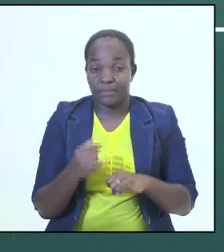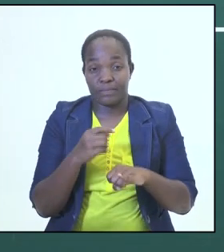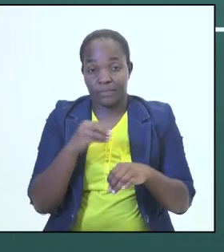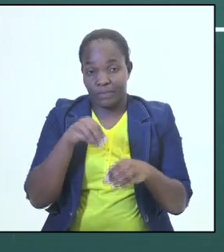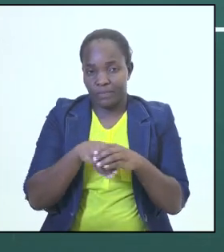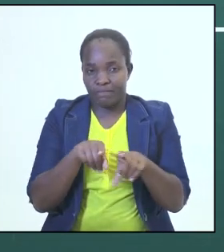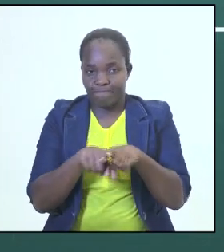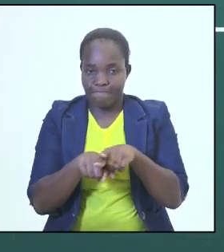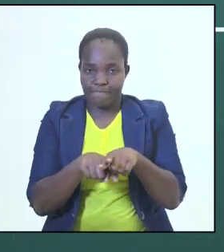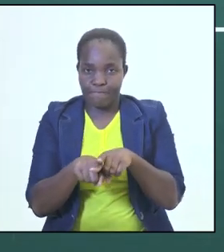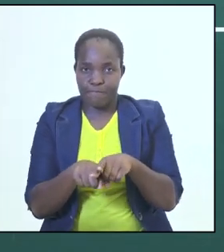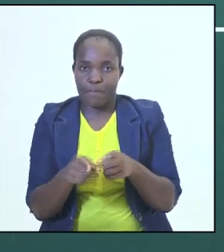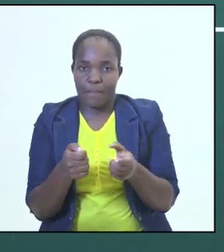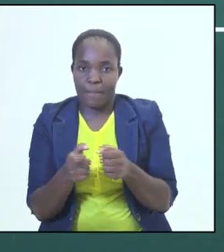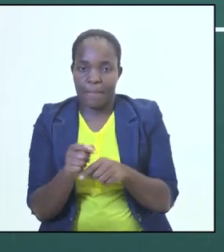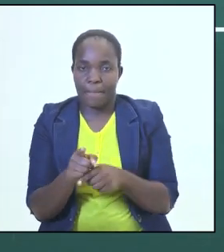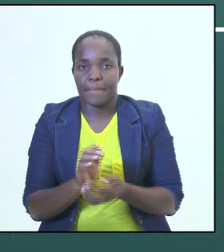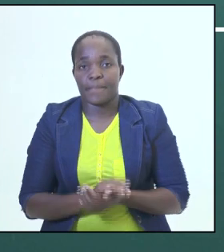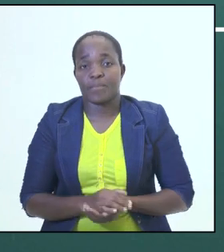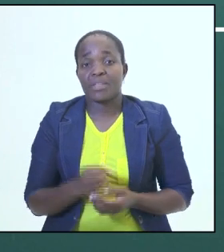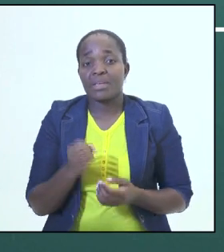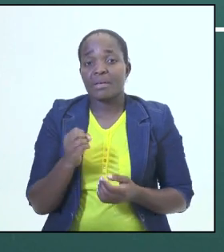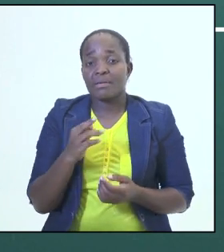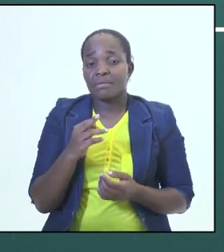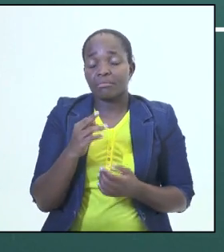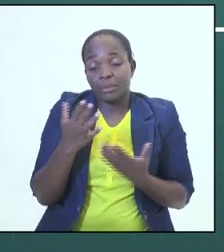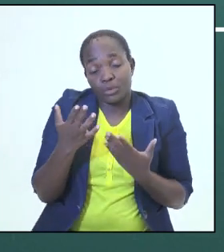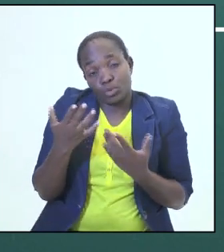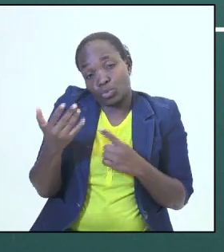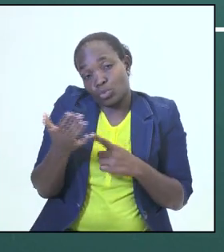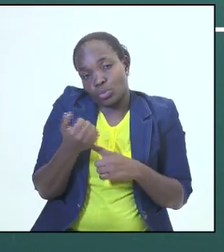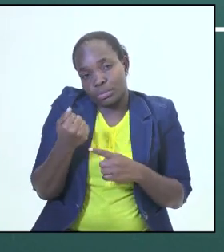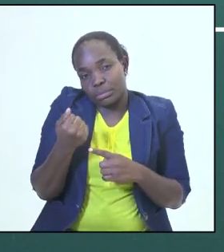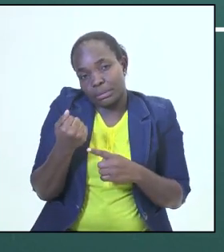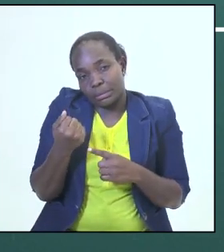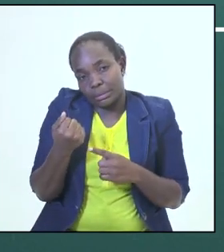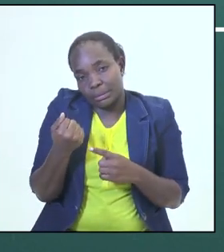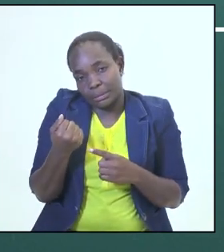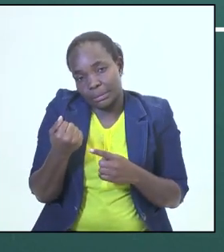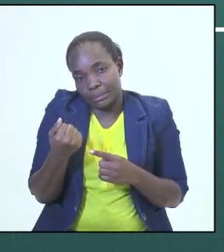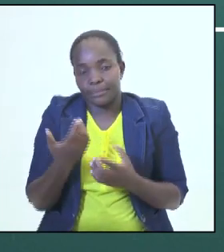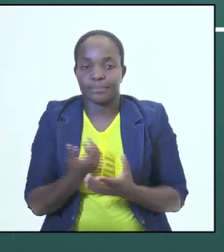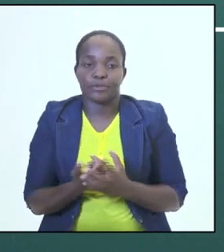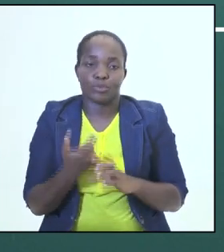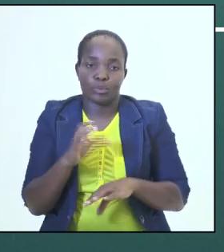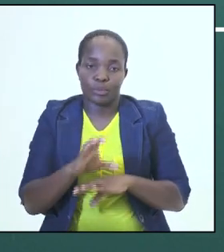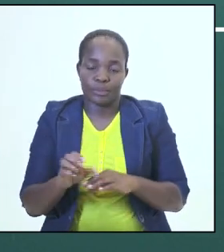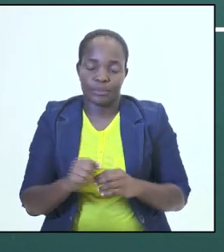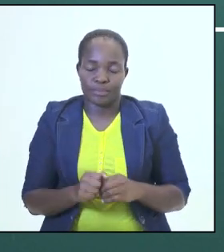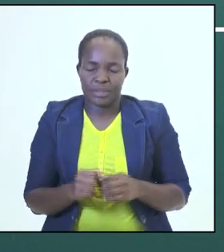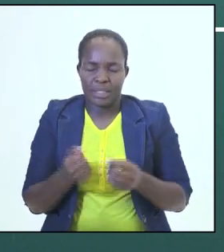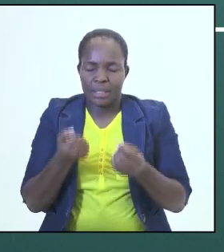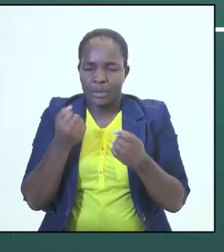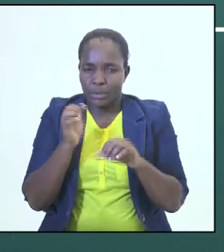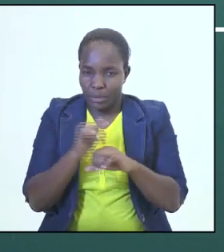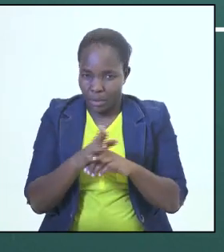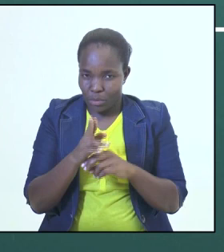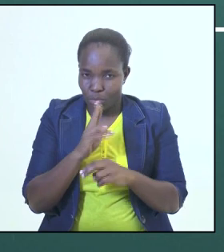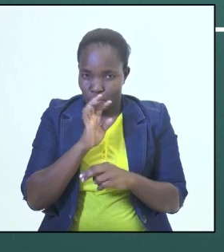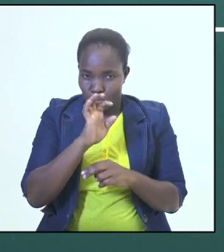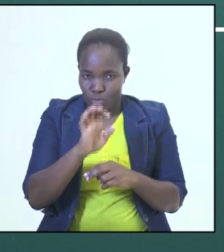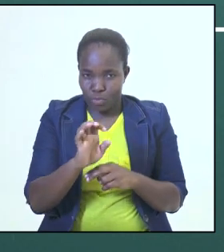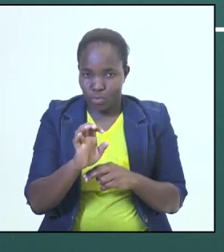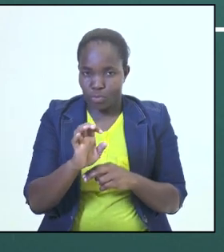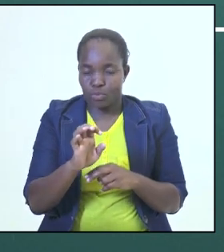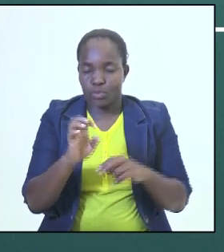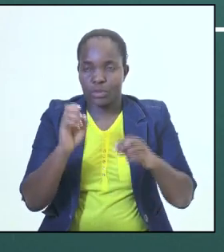in our SMS competition and win yourself a prize from Namcol and our sponsors. To SMS your answer,